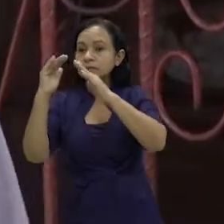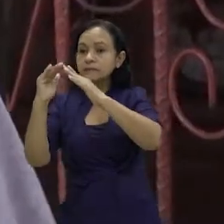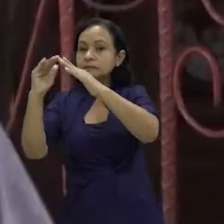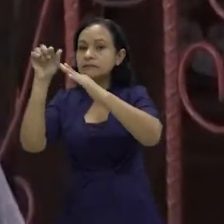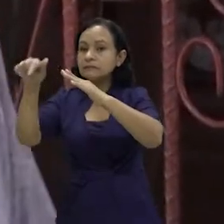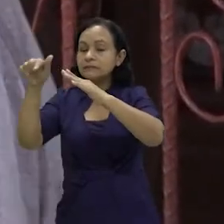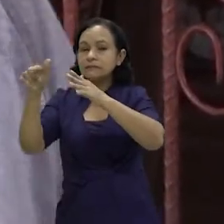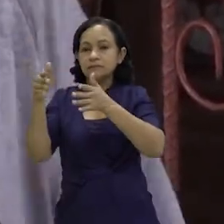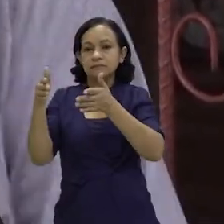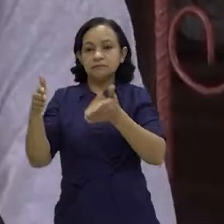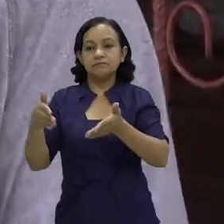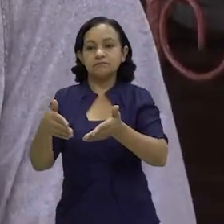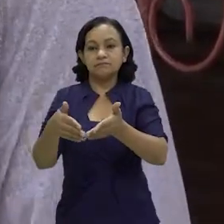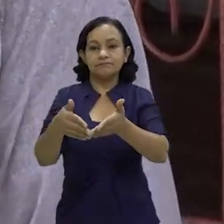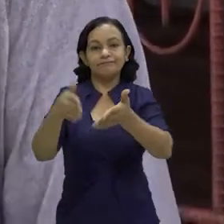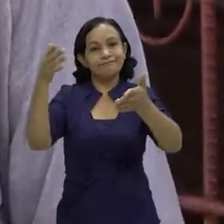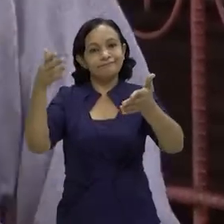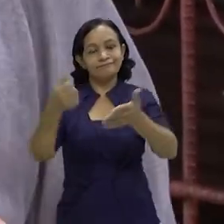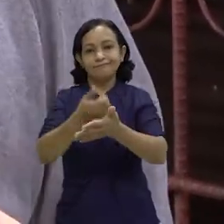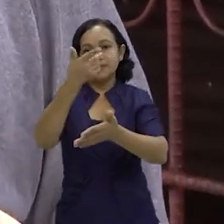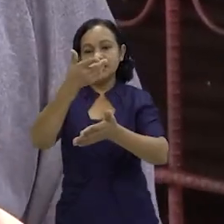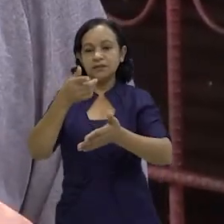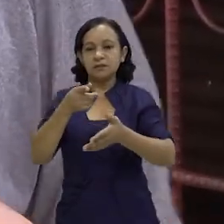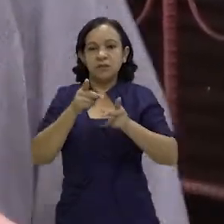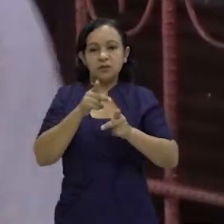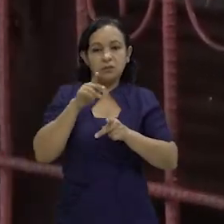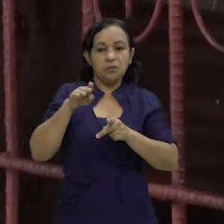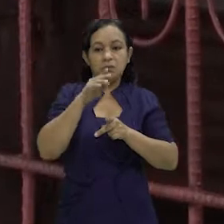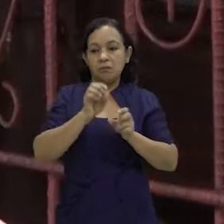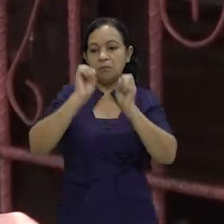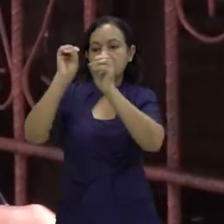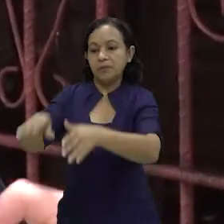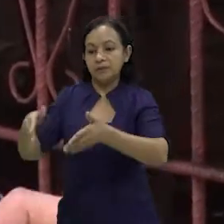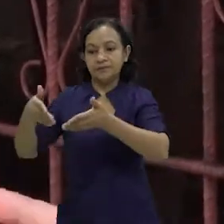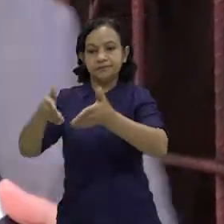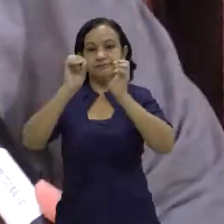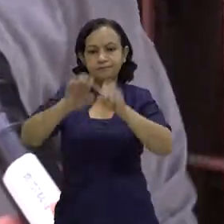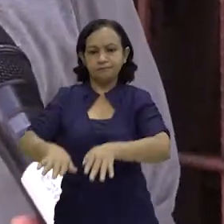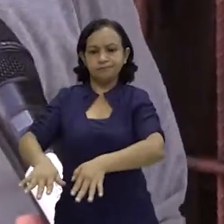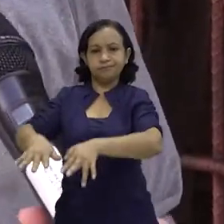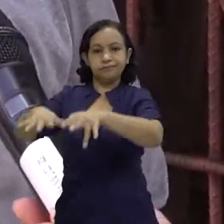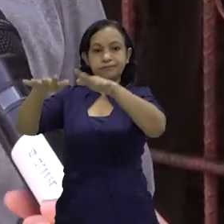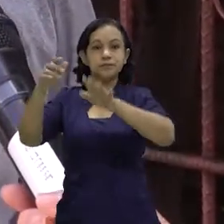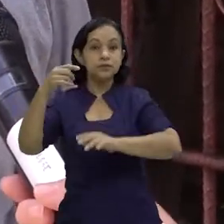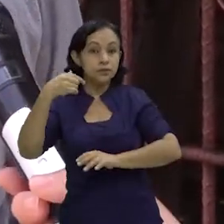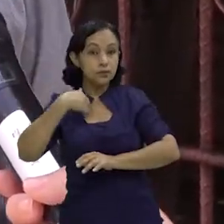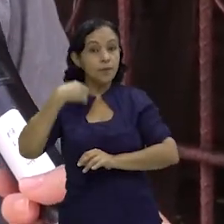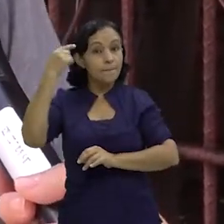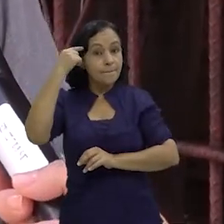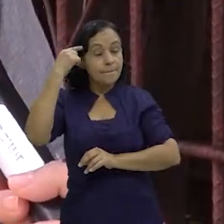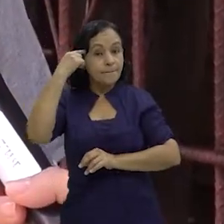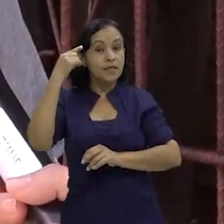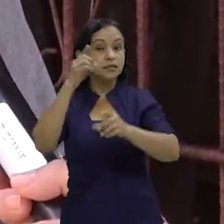people from this neighborhood and as it is the cauce here, they come quietly and throw the garbage. So I think